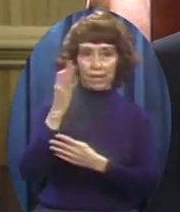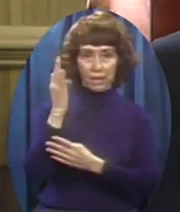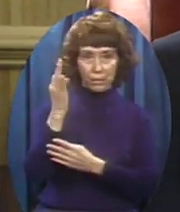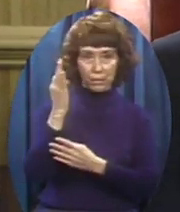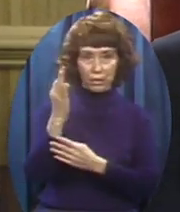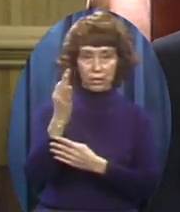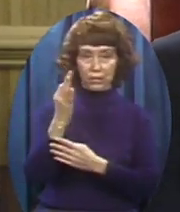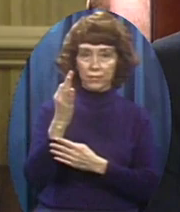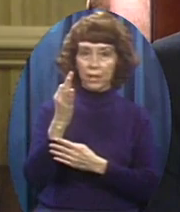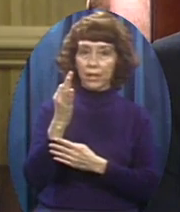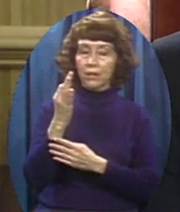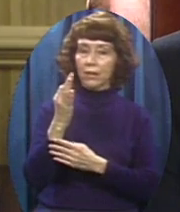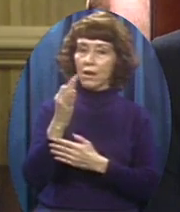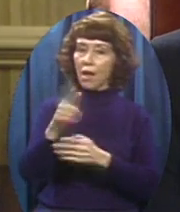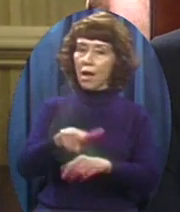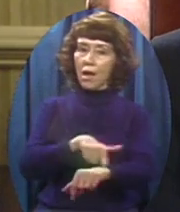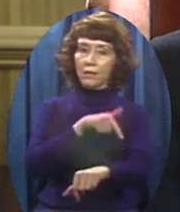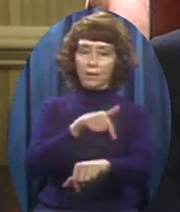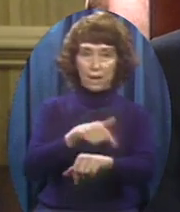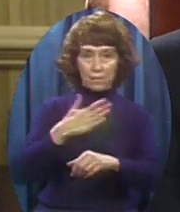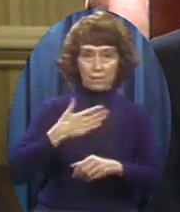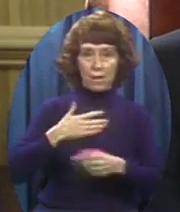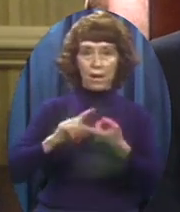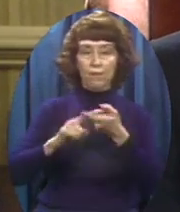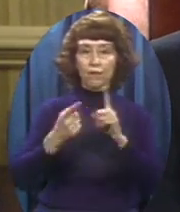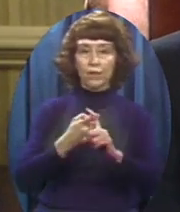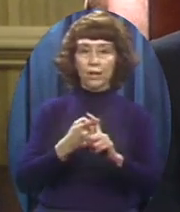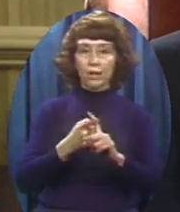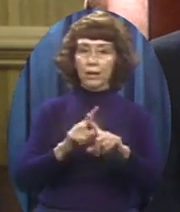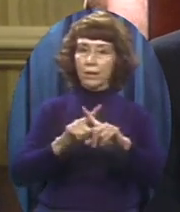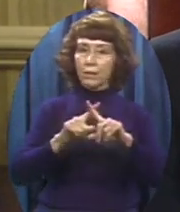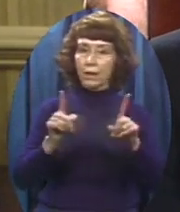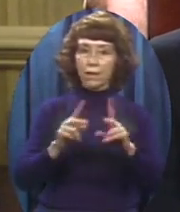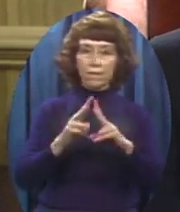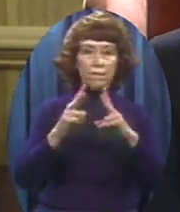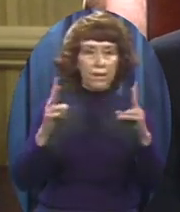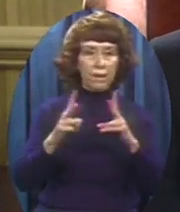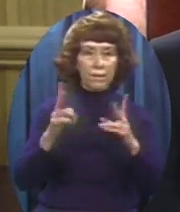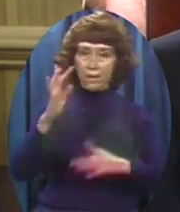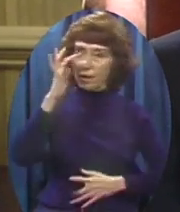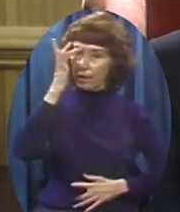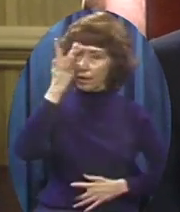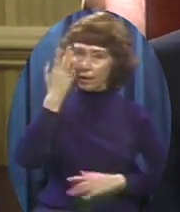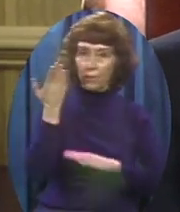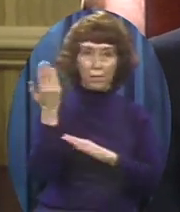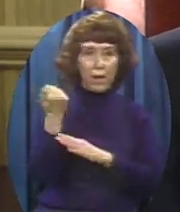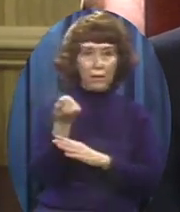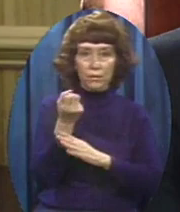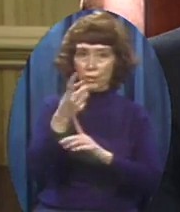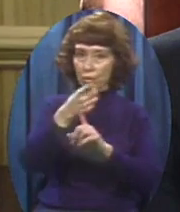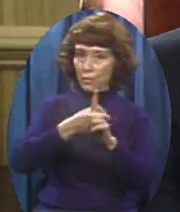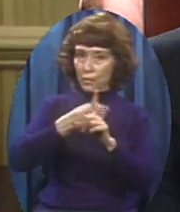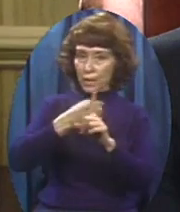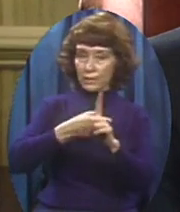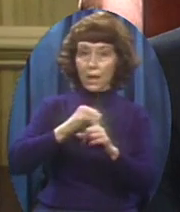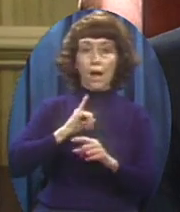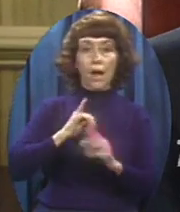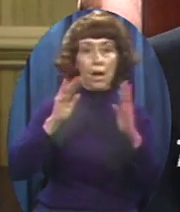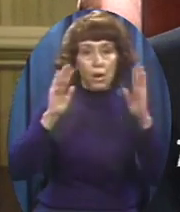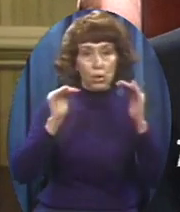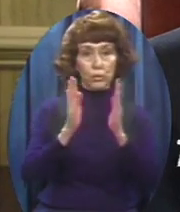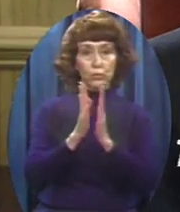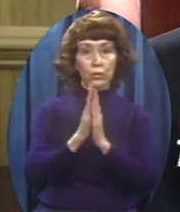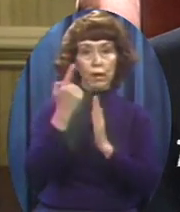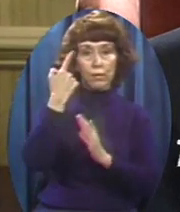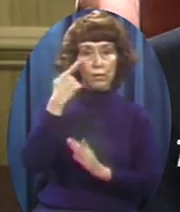has been critically ill lately. That's why he has not been on the Old Time Gospel Hour, and I hope you'll pray for him. And if you'd like to send him a